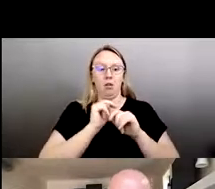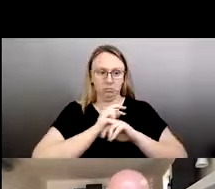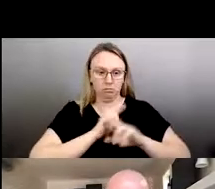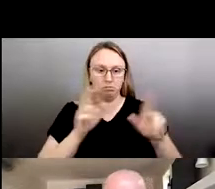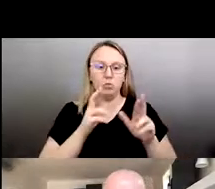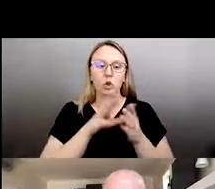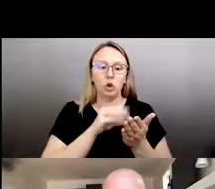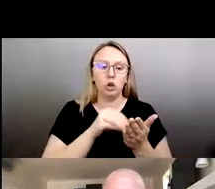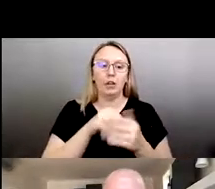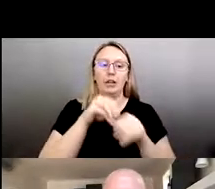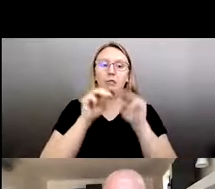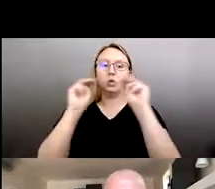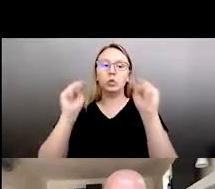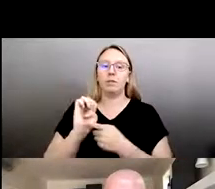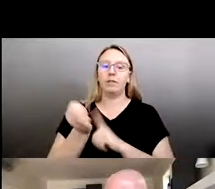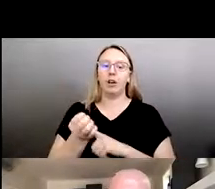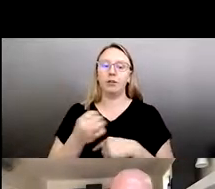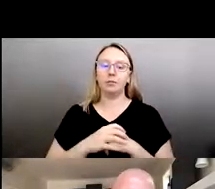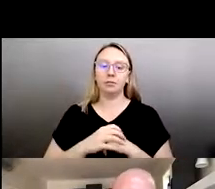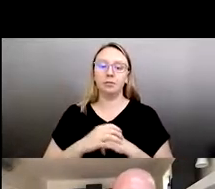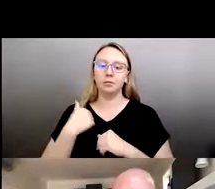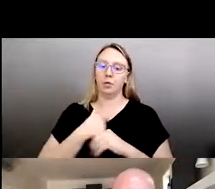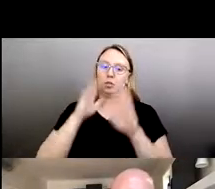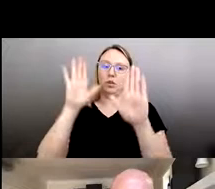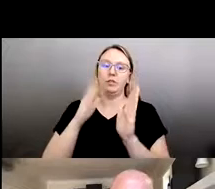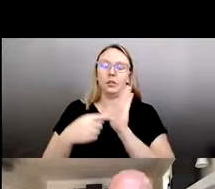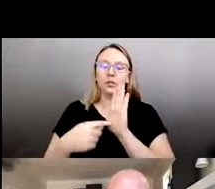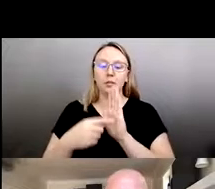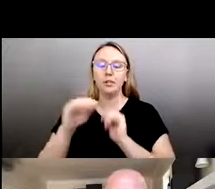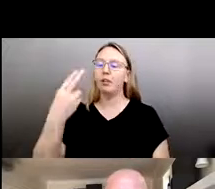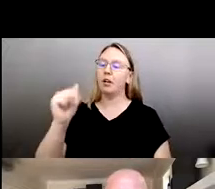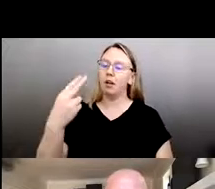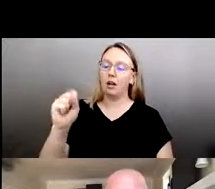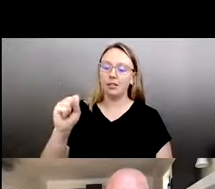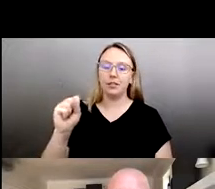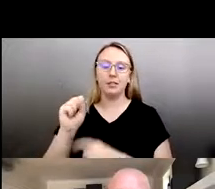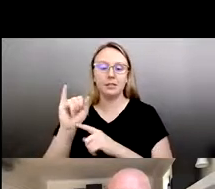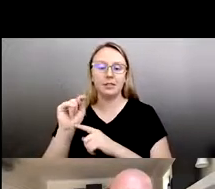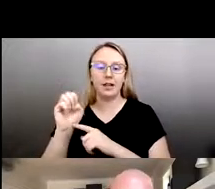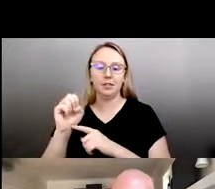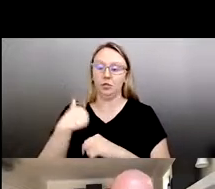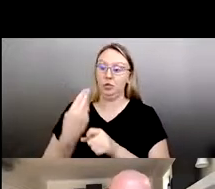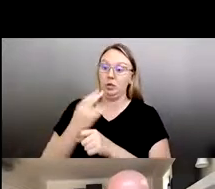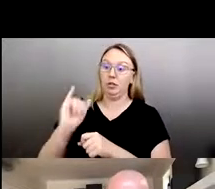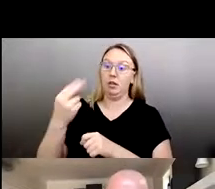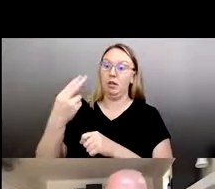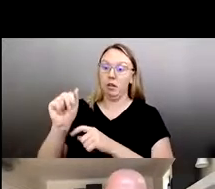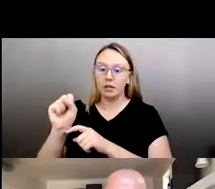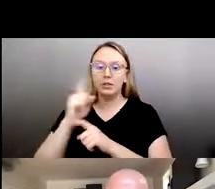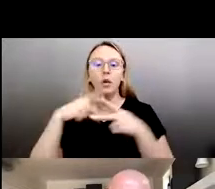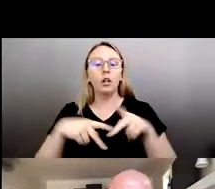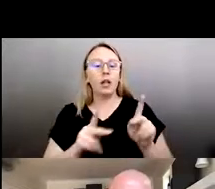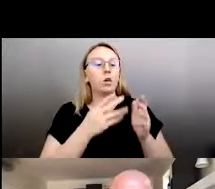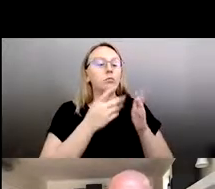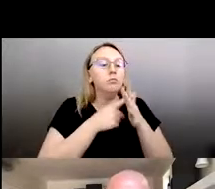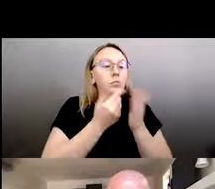we're a really great example of a HAHS site. We are using a historic artist's home and studio to allow emerging museum curators,